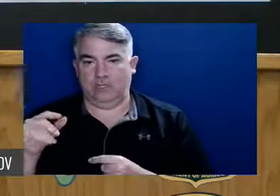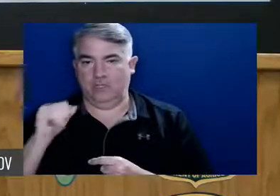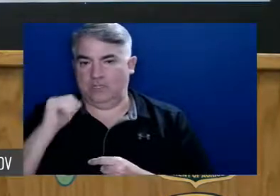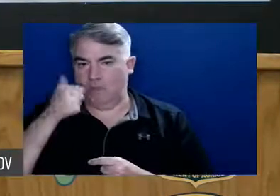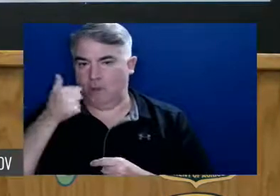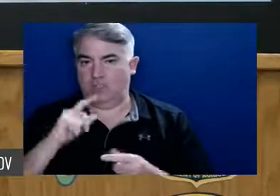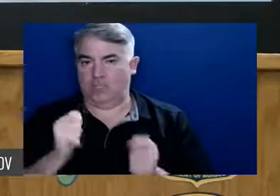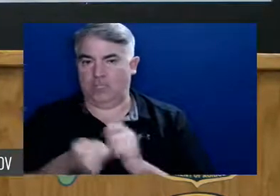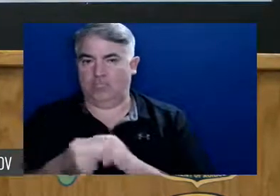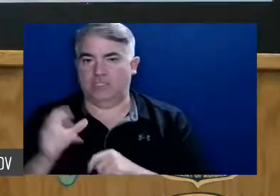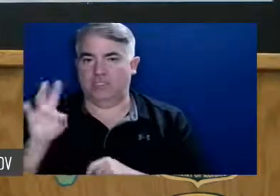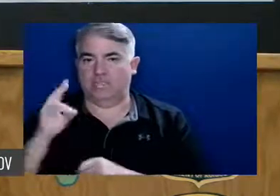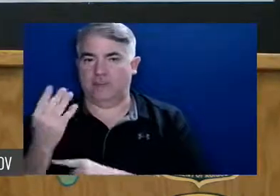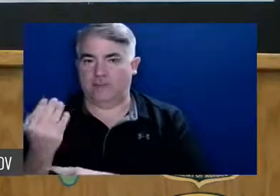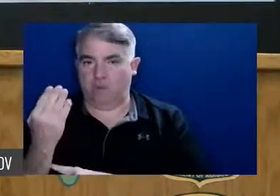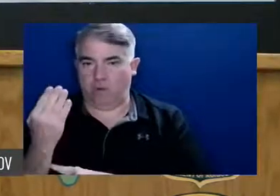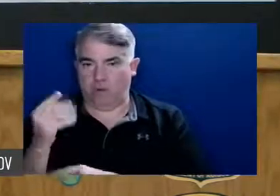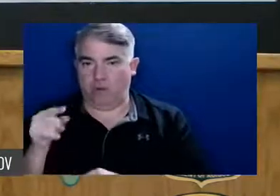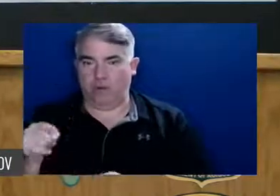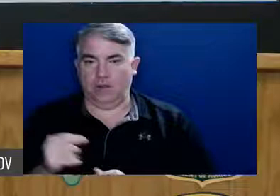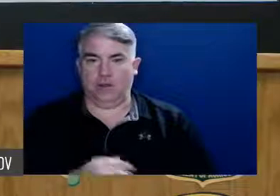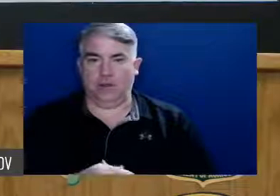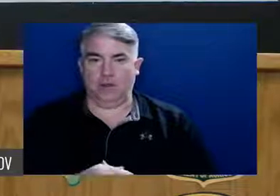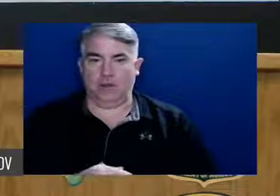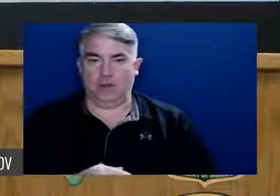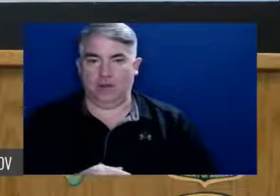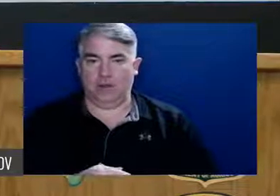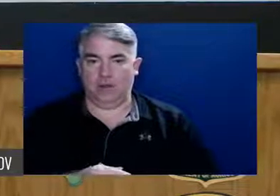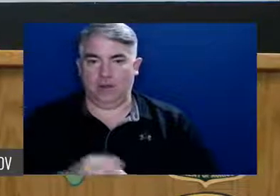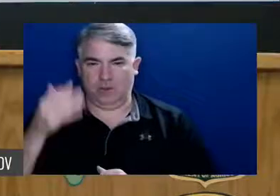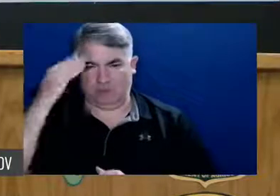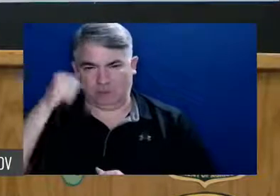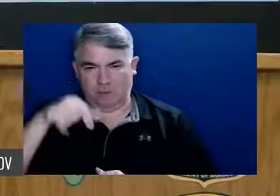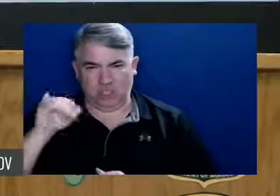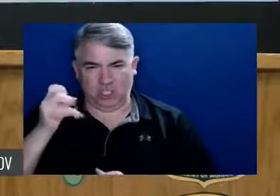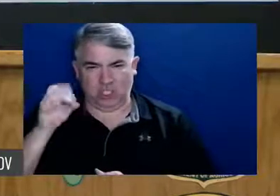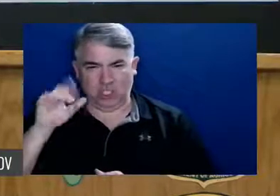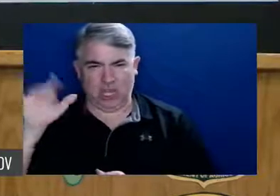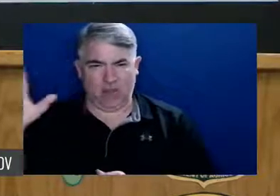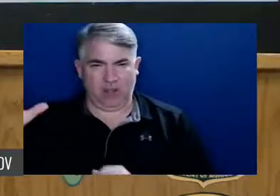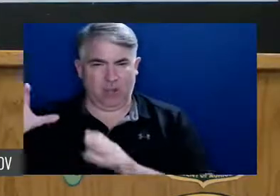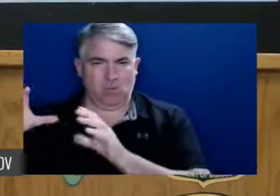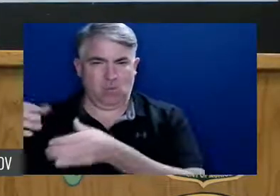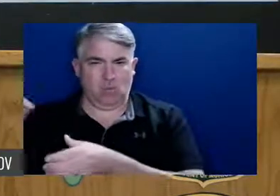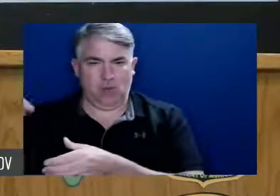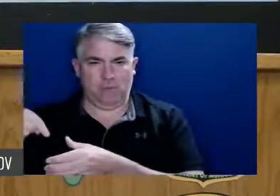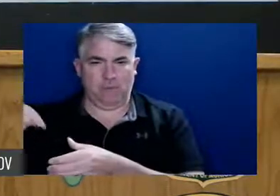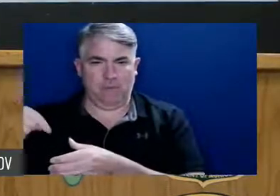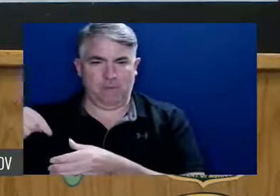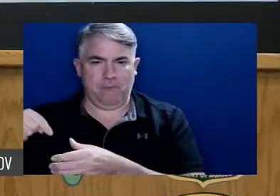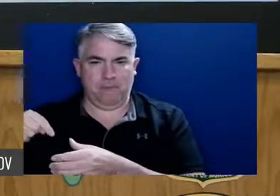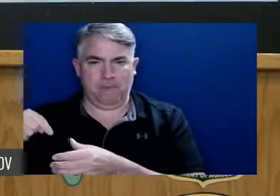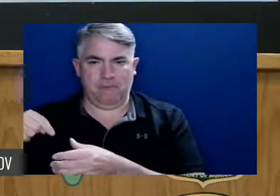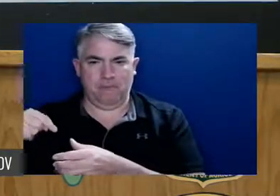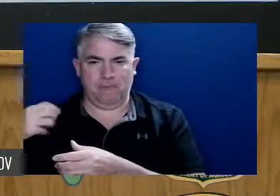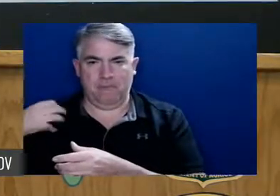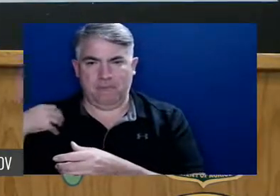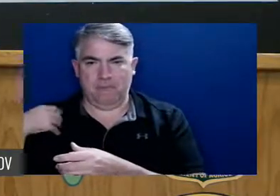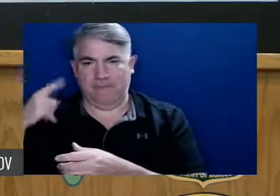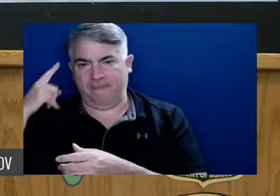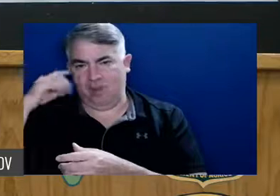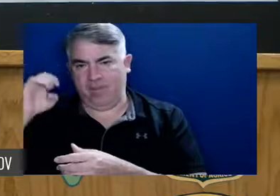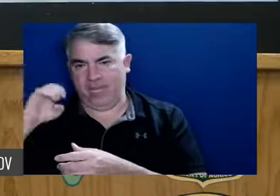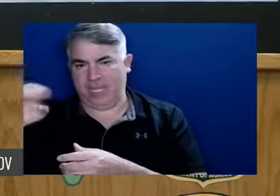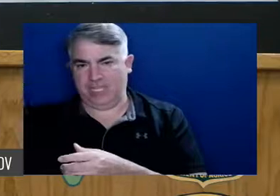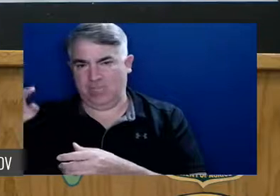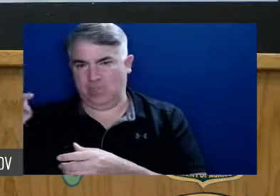you remember, Jerry McGowan and his team were in command of the east zone 2 weeks ago when the Great Basin team got here. So